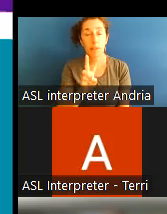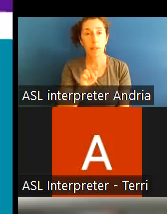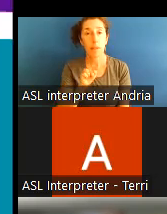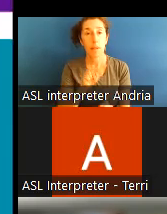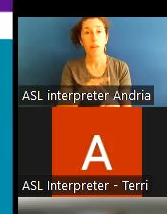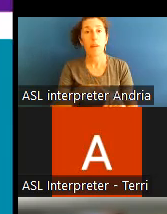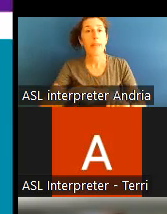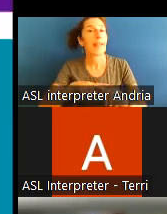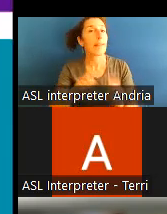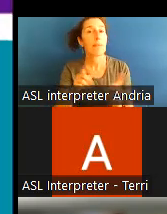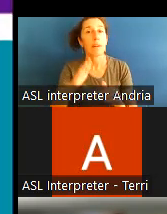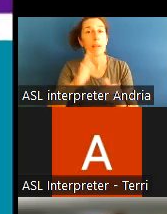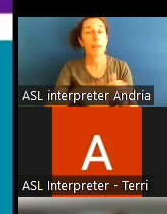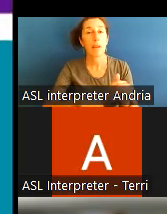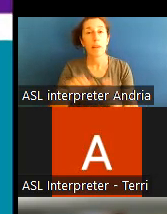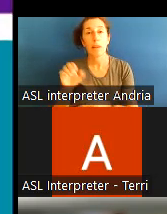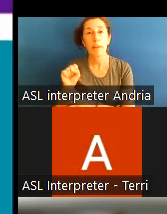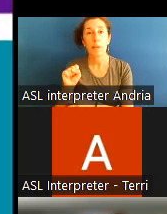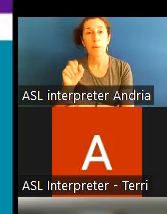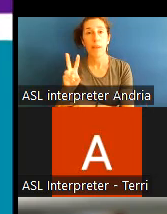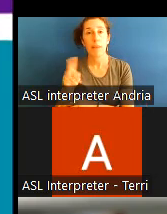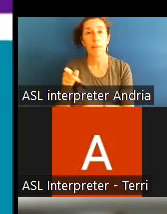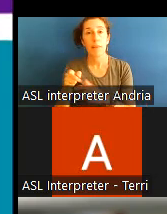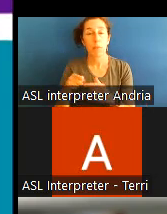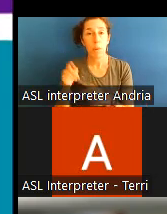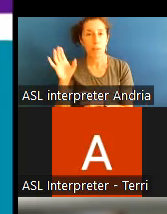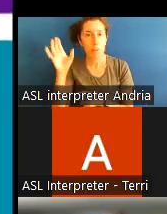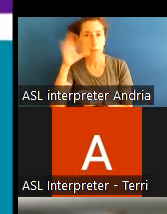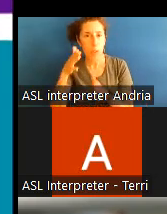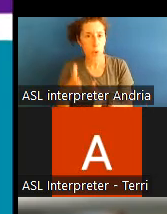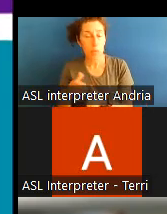sexual violence that might be committed by a stranger or an acquaintance.